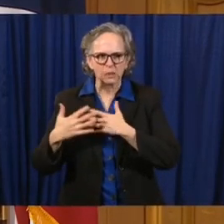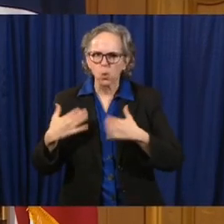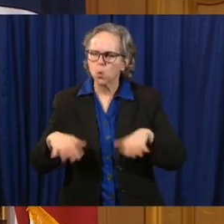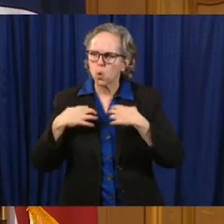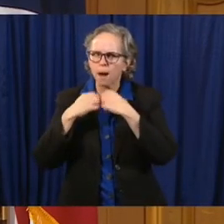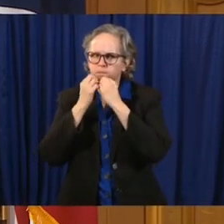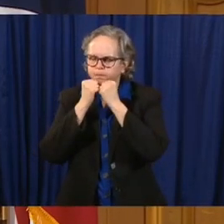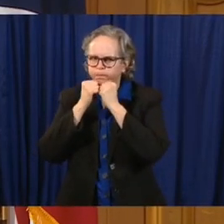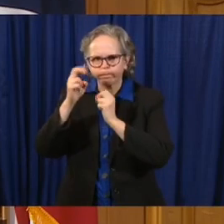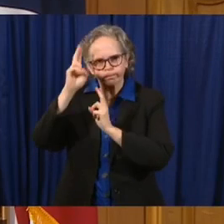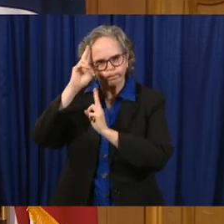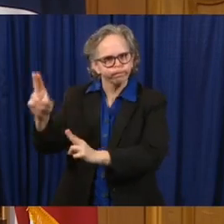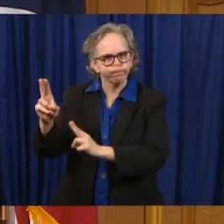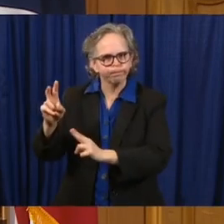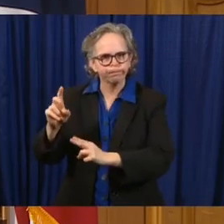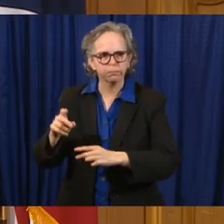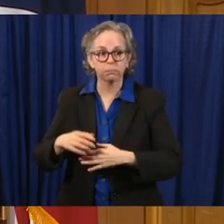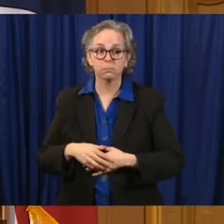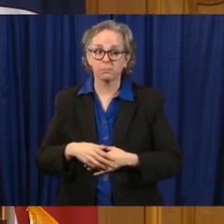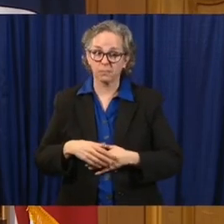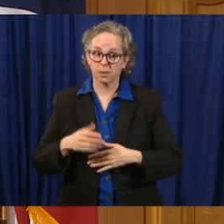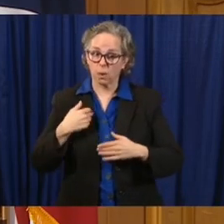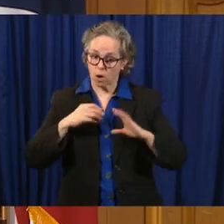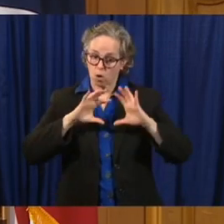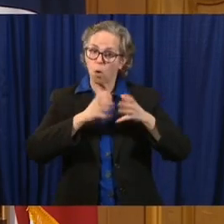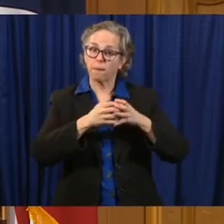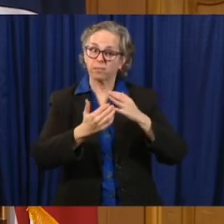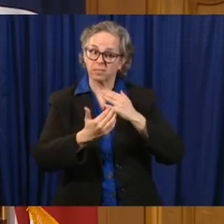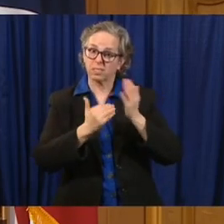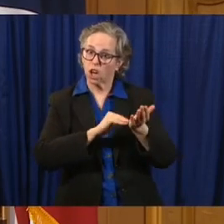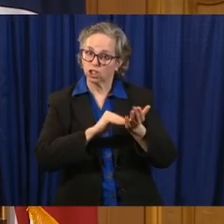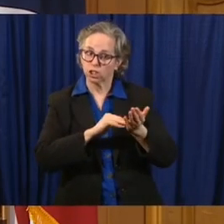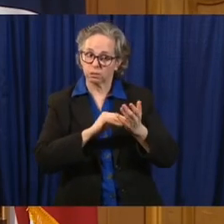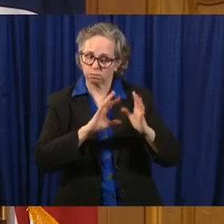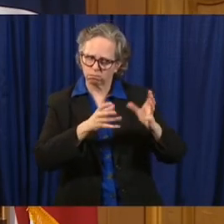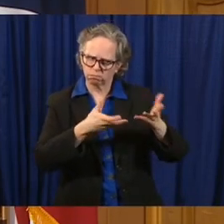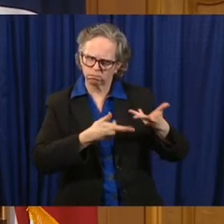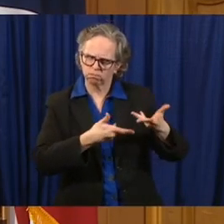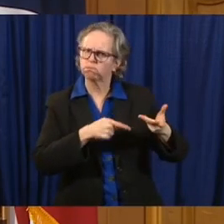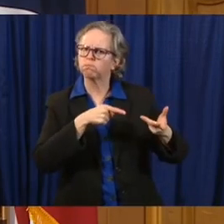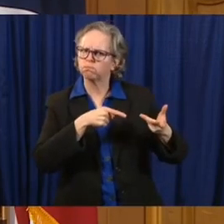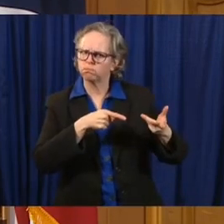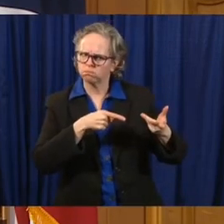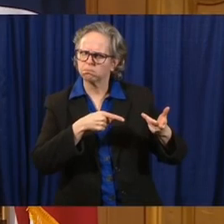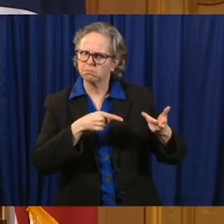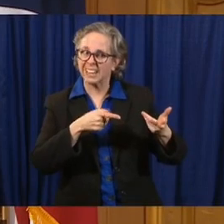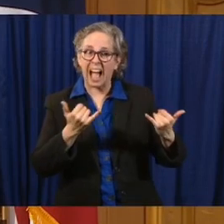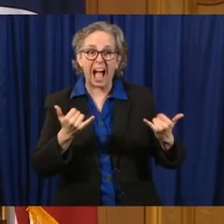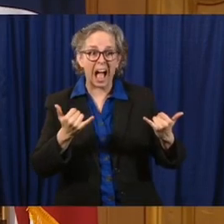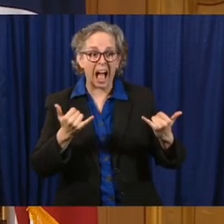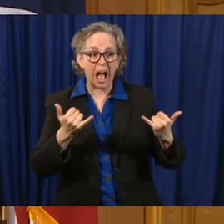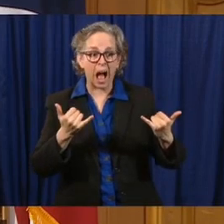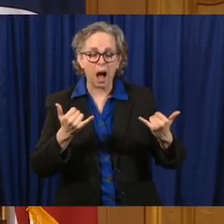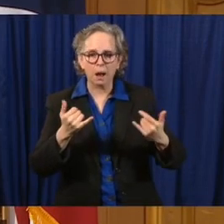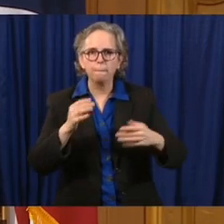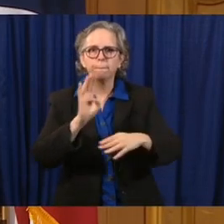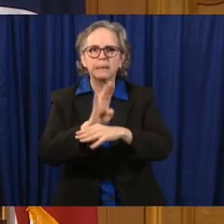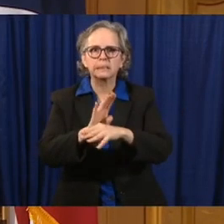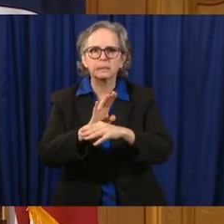We put together, as you know, a group of doctors. We've now put together a group of businessmen and